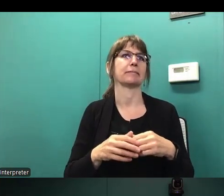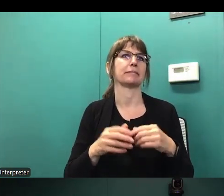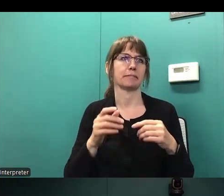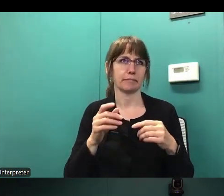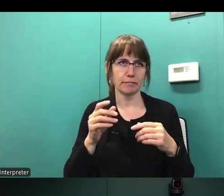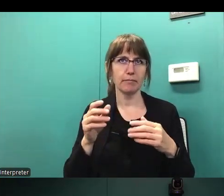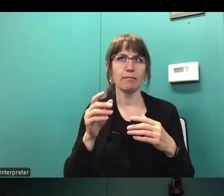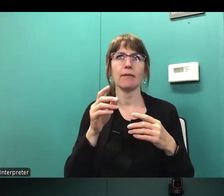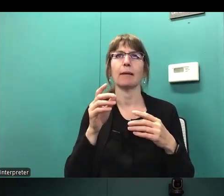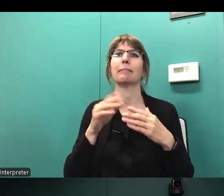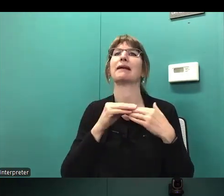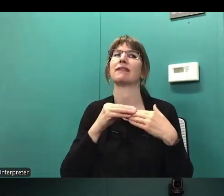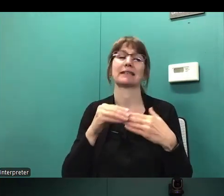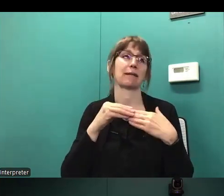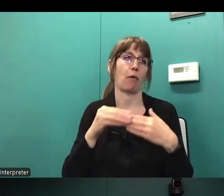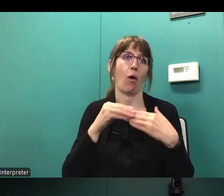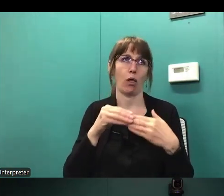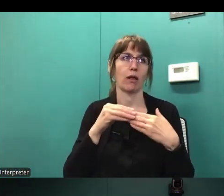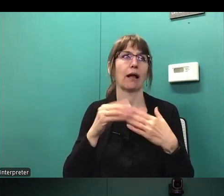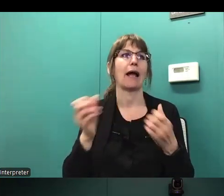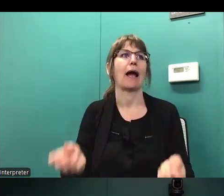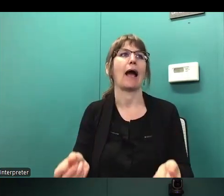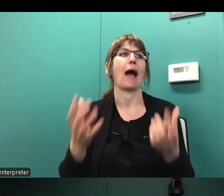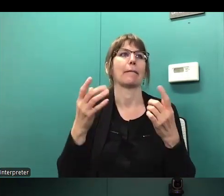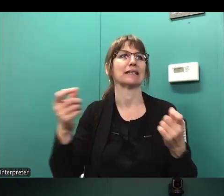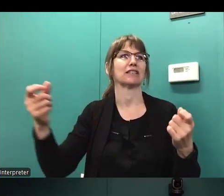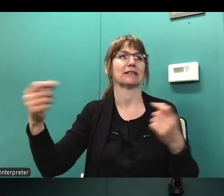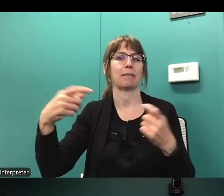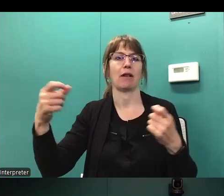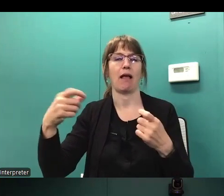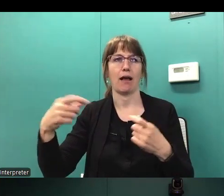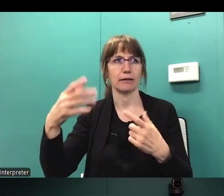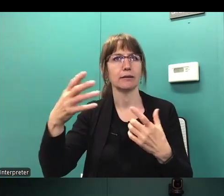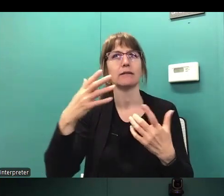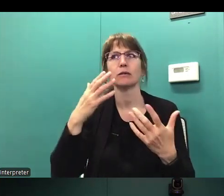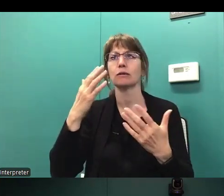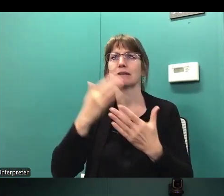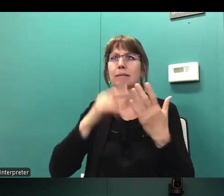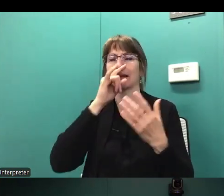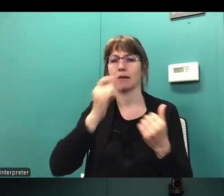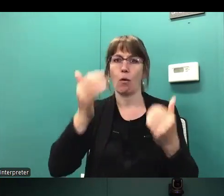in the amount of stimuli. Some kids get overwhelmed with the kinds of things that they have.